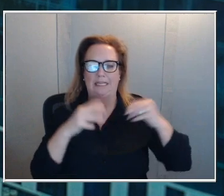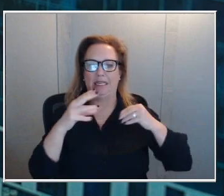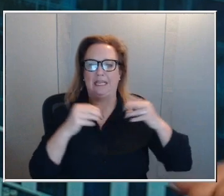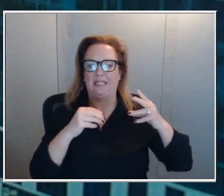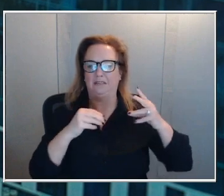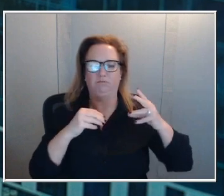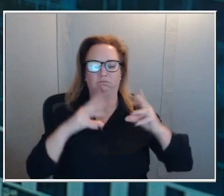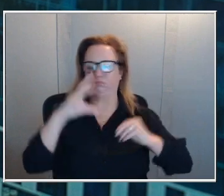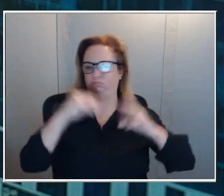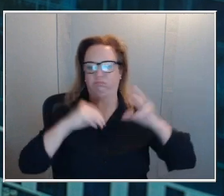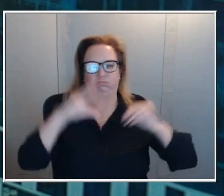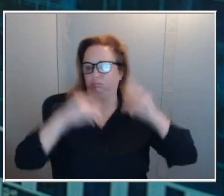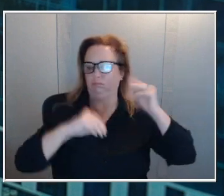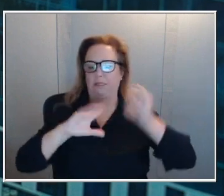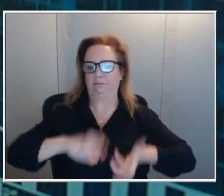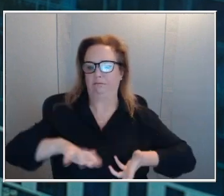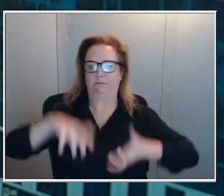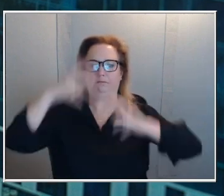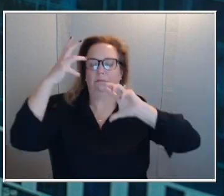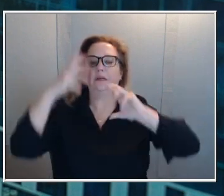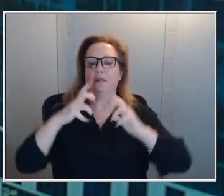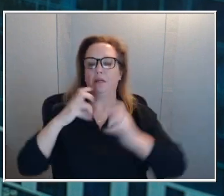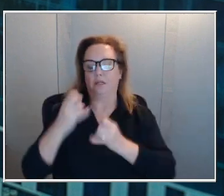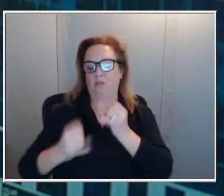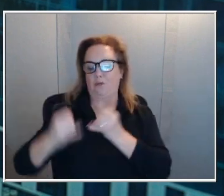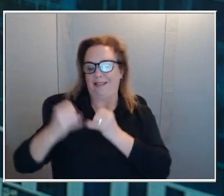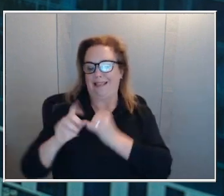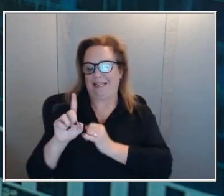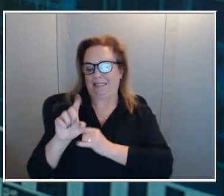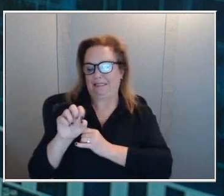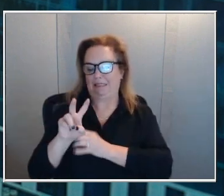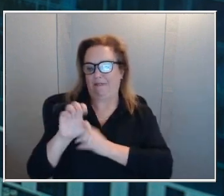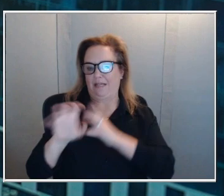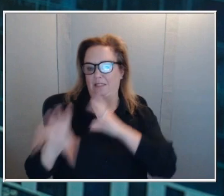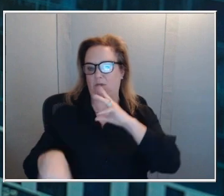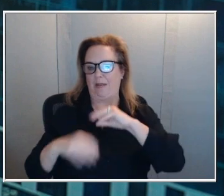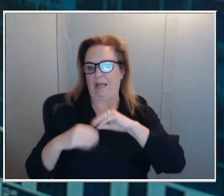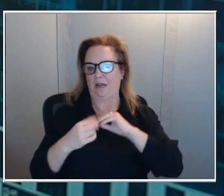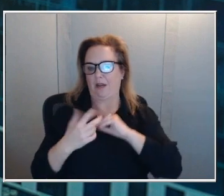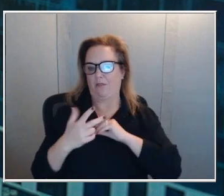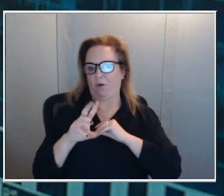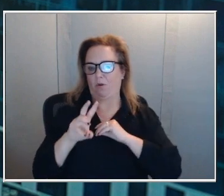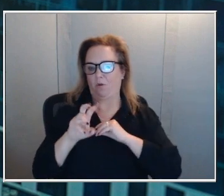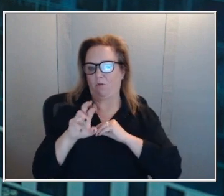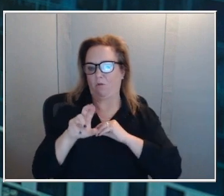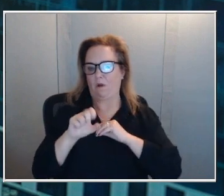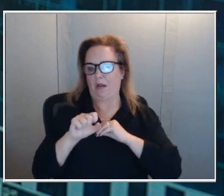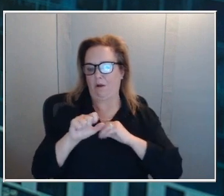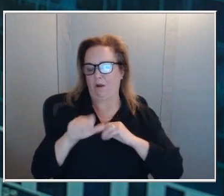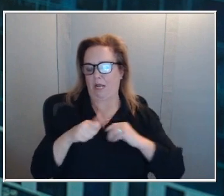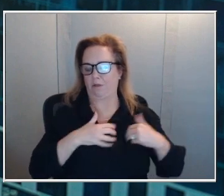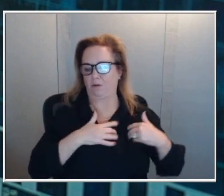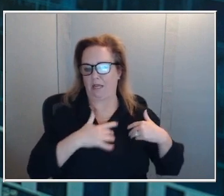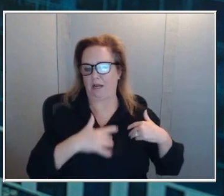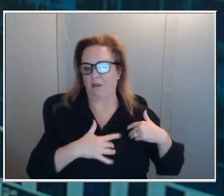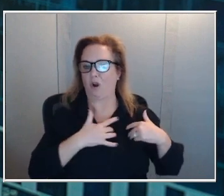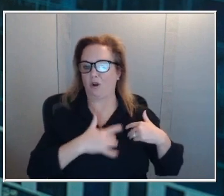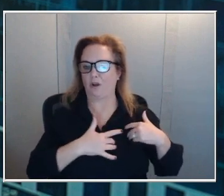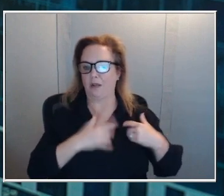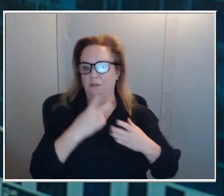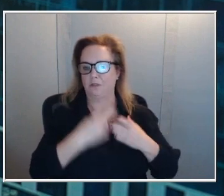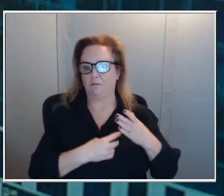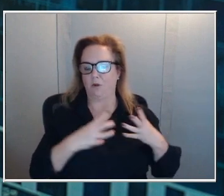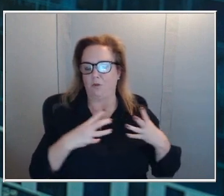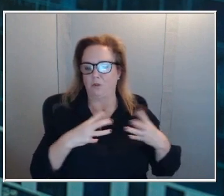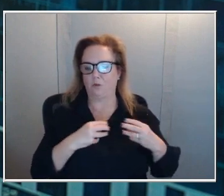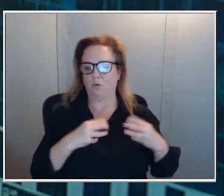And so what we did with the last device is we added a third wire on the other side of the heart, and we made both sides squeeze at the